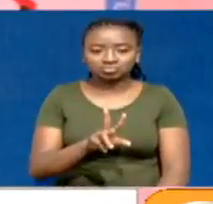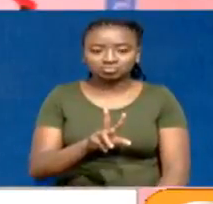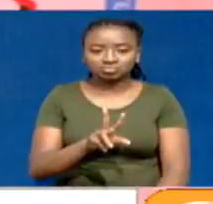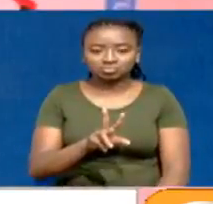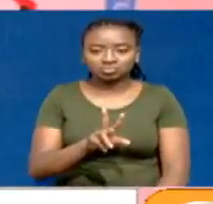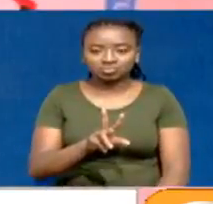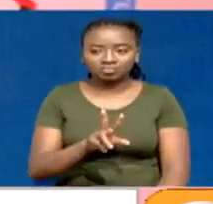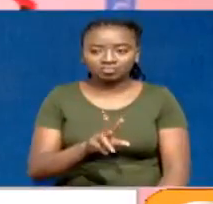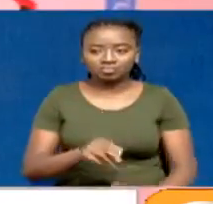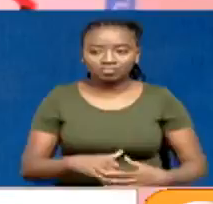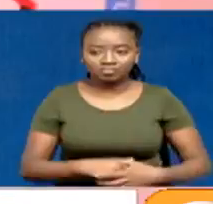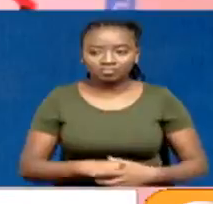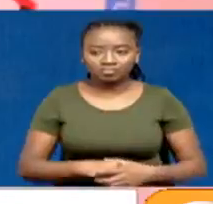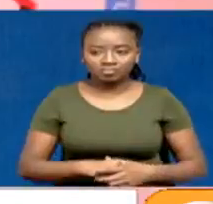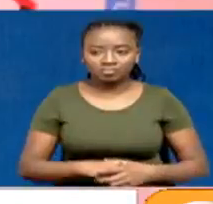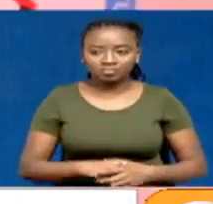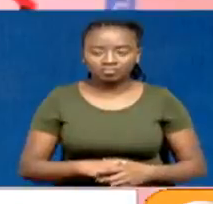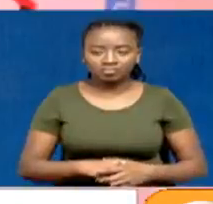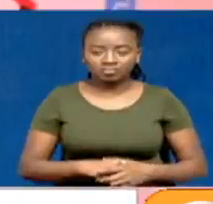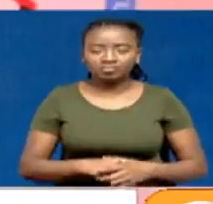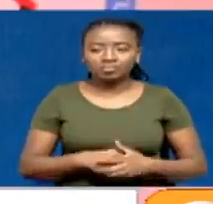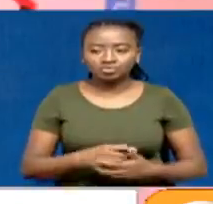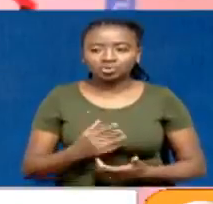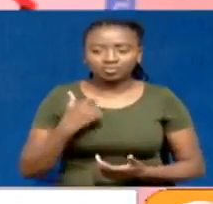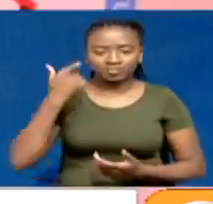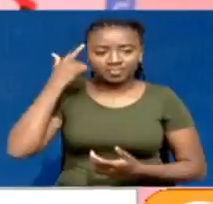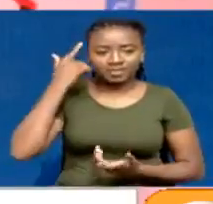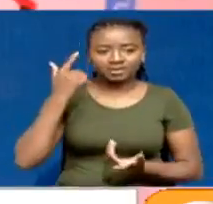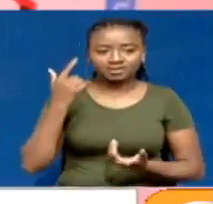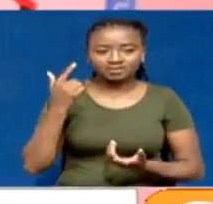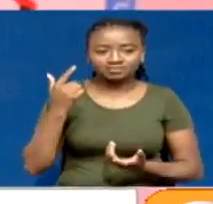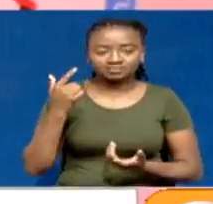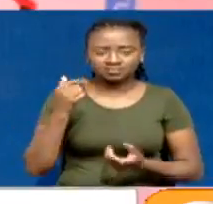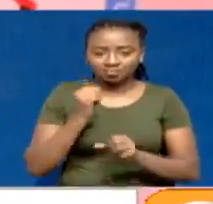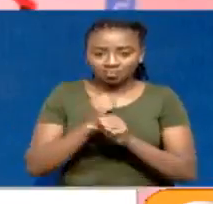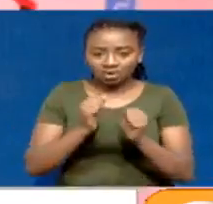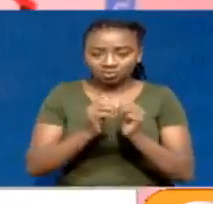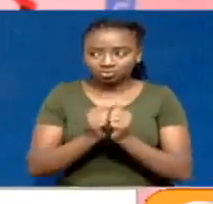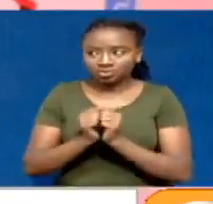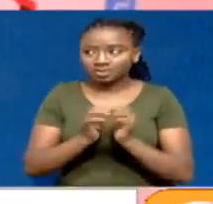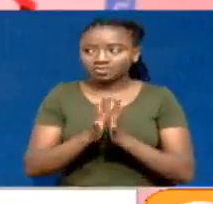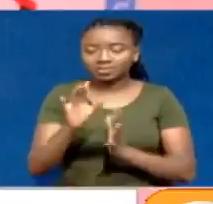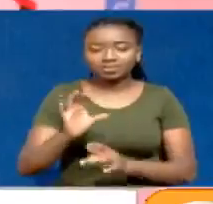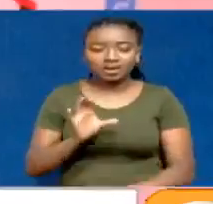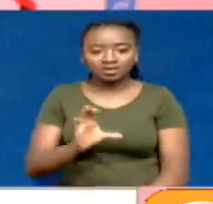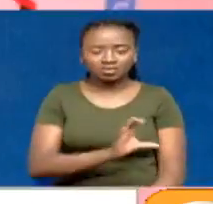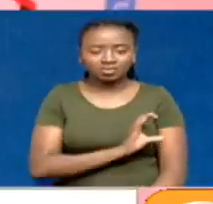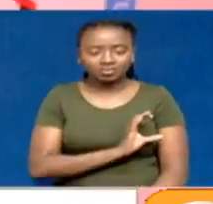about, half of them will disappear. So I think the first job of the Intergovernmental Committee will